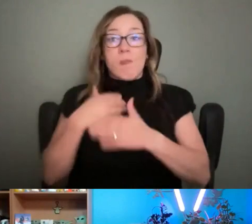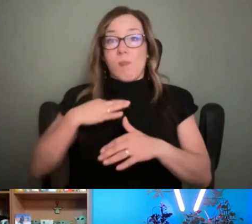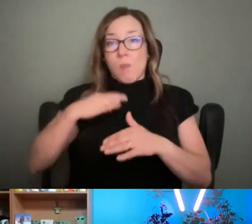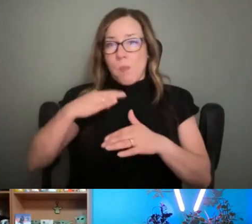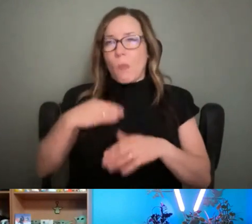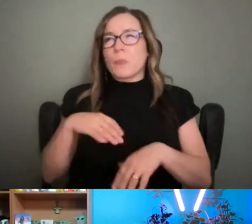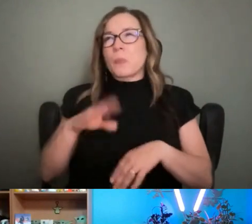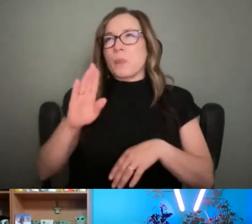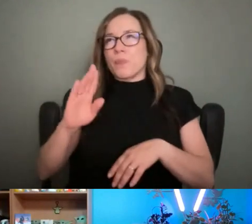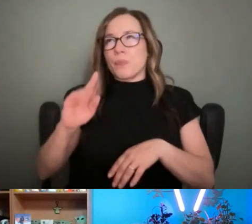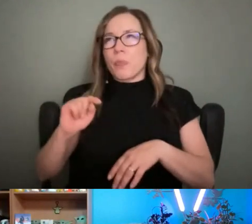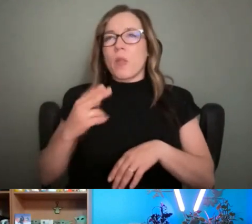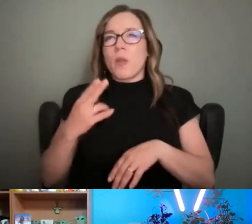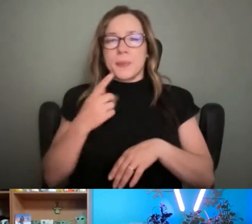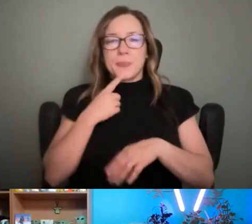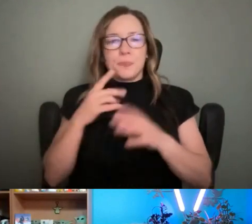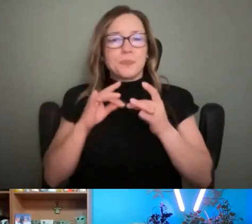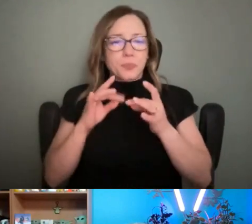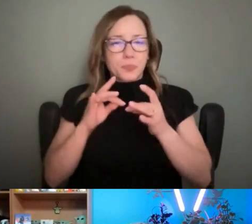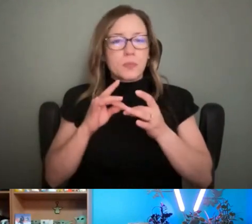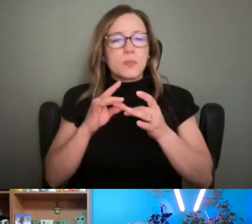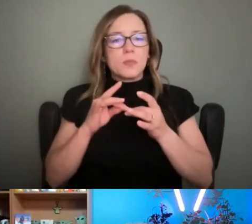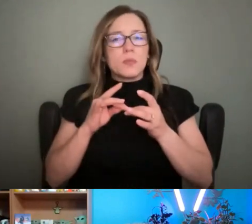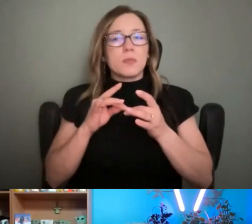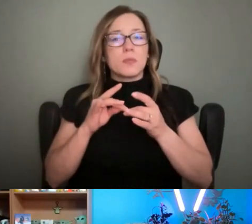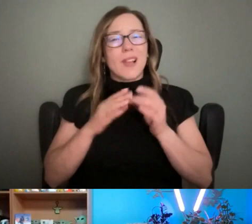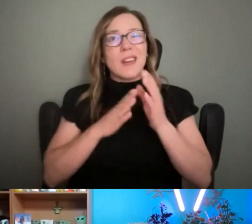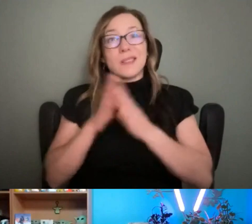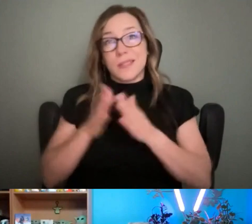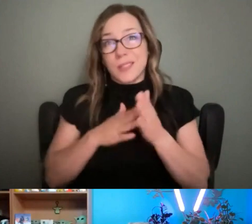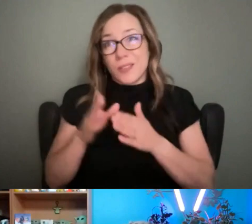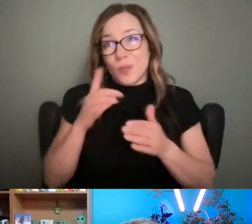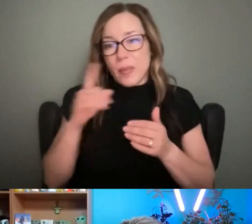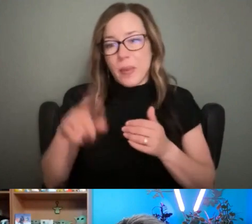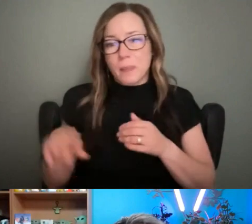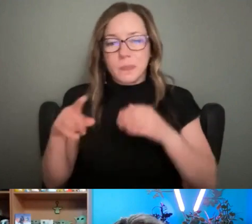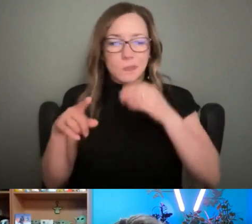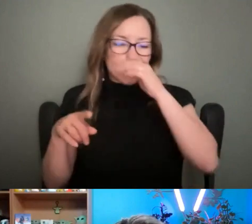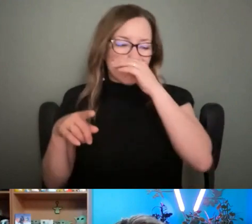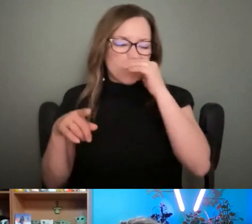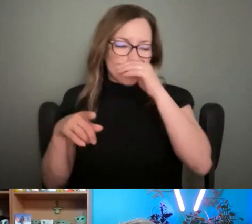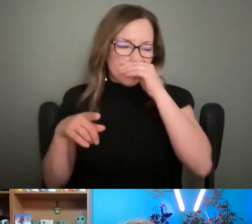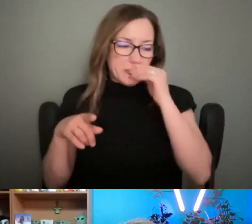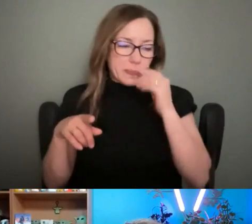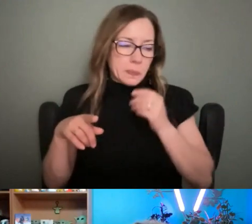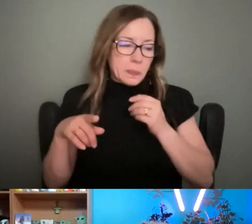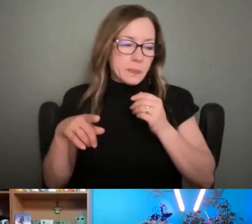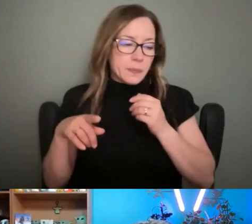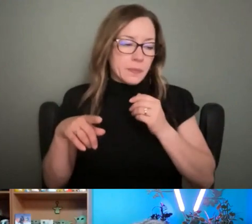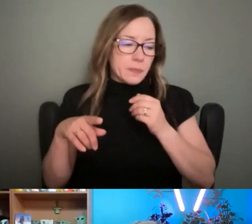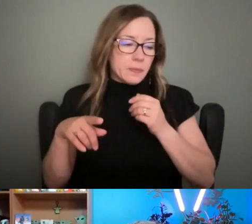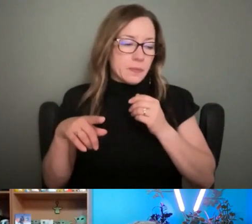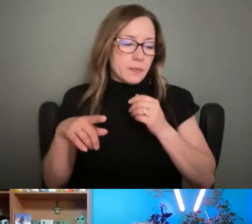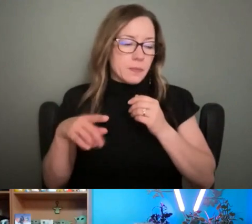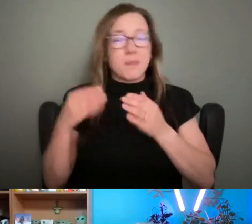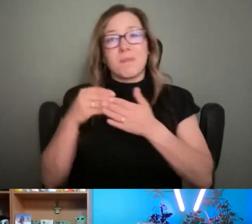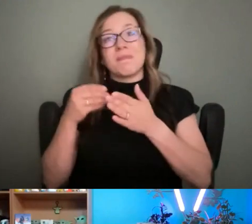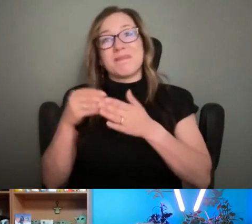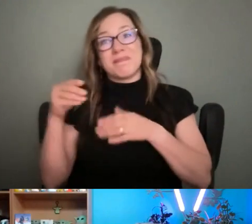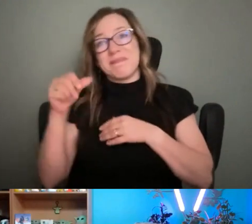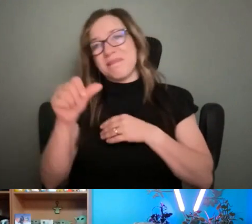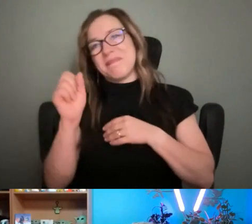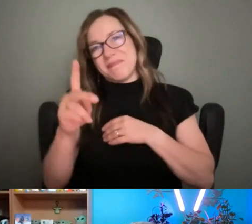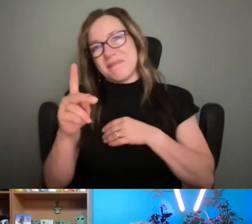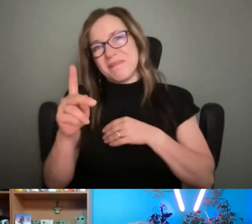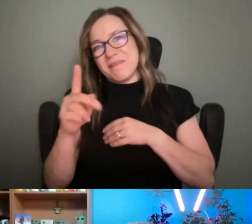said, having some form of an incentive for them or a reimbursement for them for the services